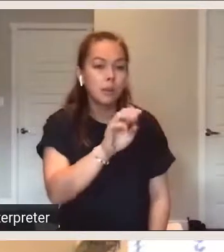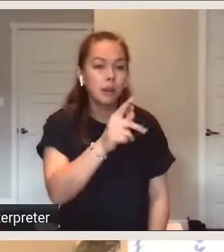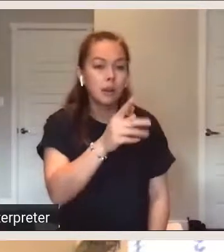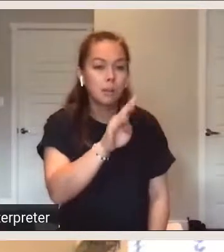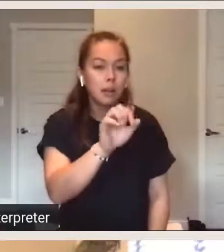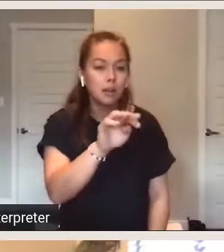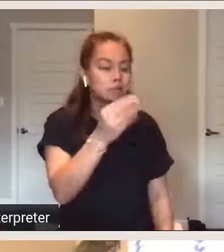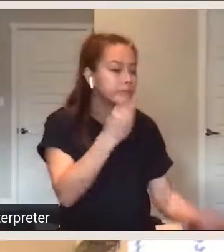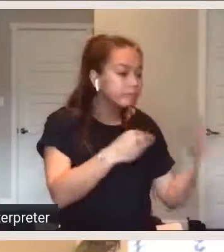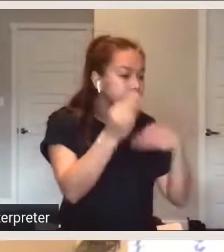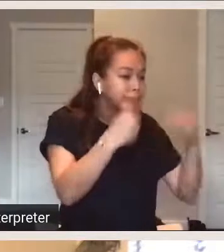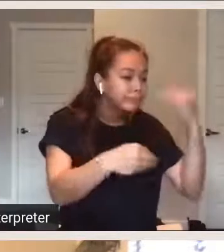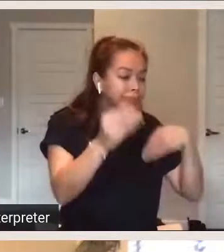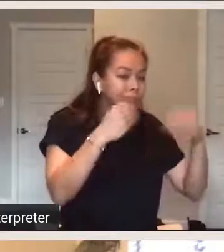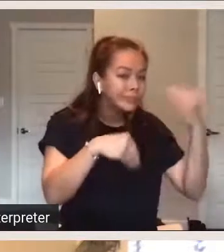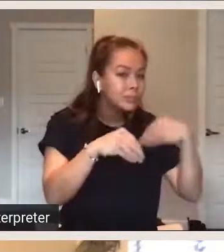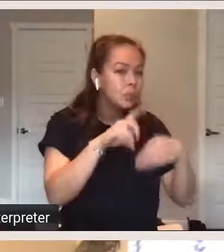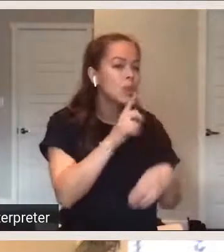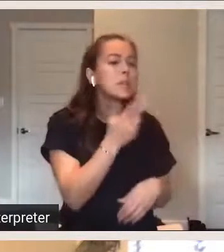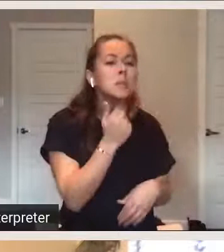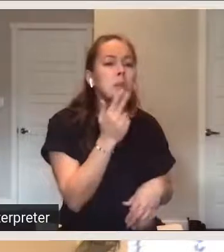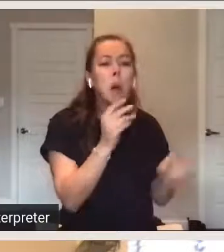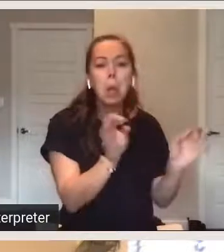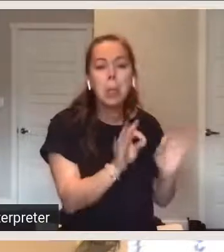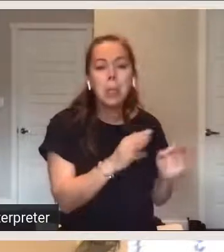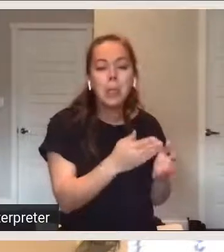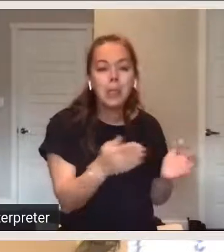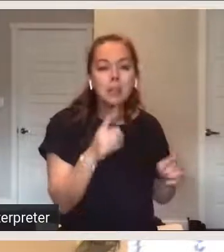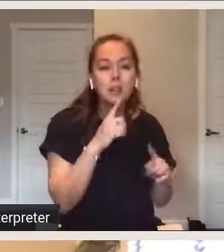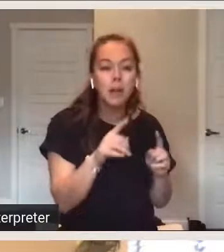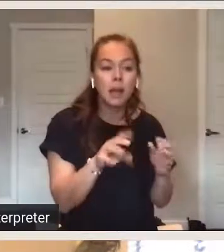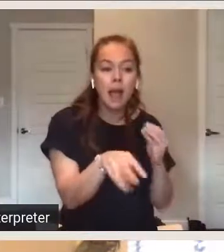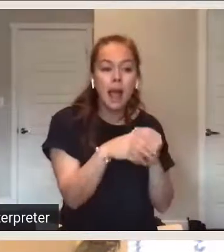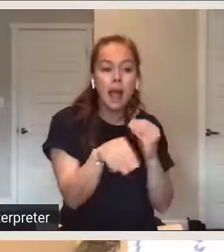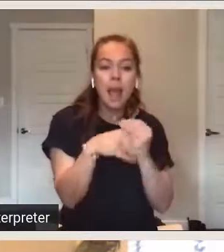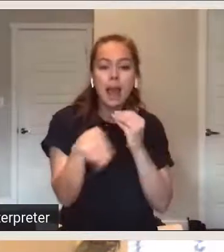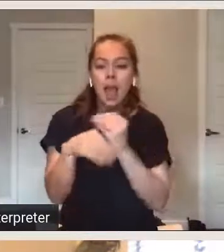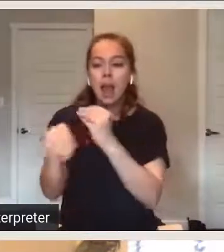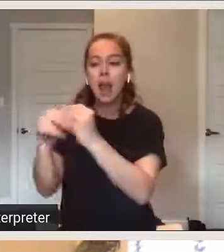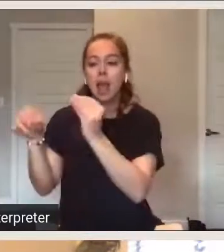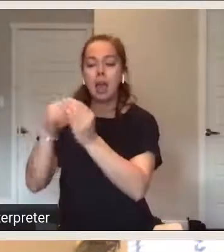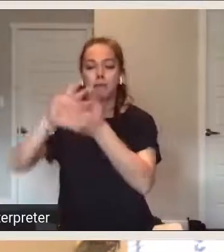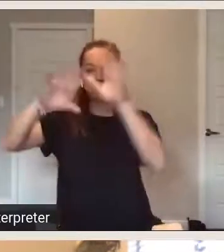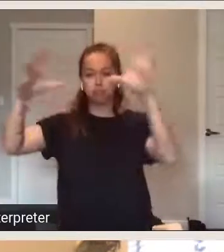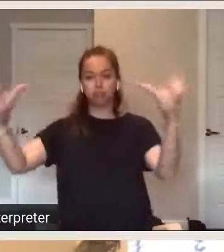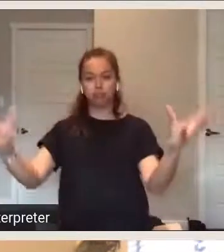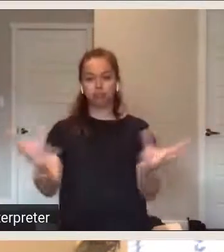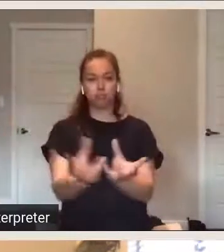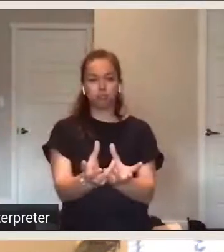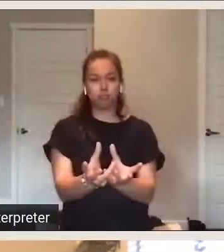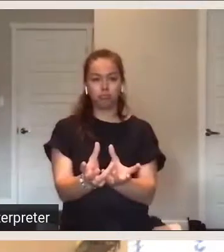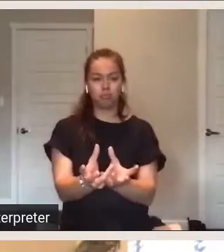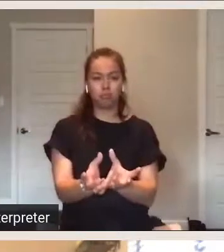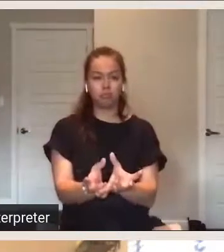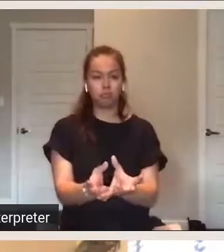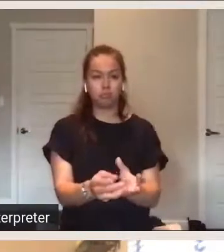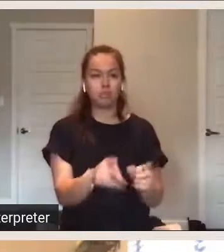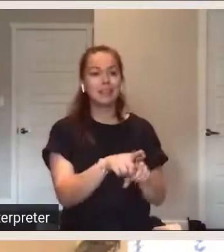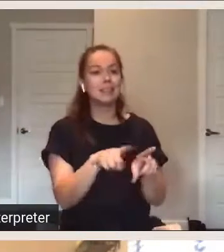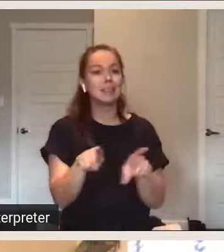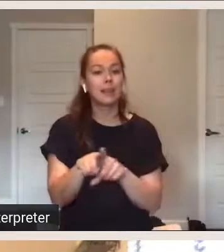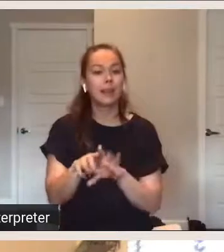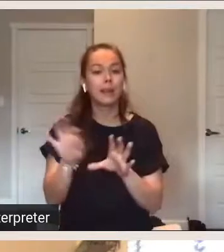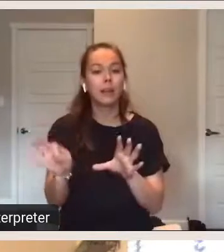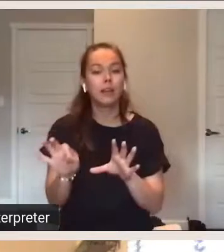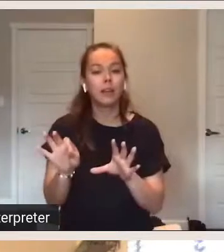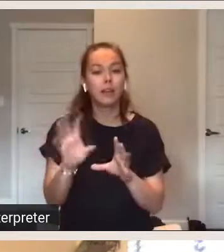lot and kind of building like this like cultural fabric of sorts that we don't get to see often